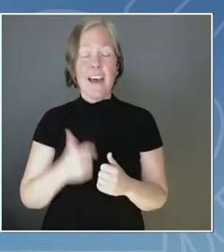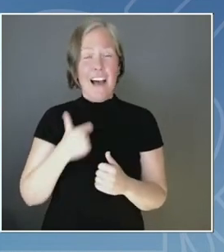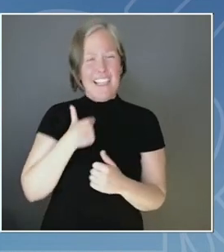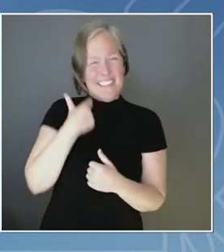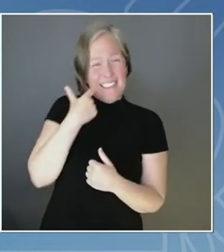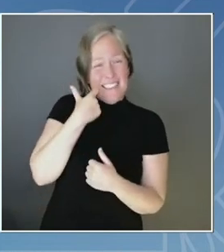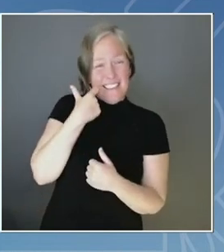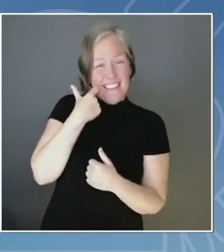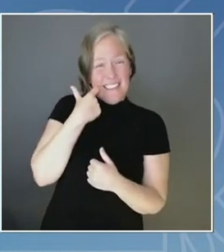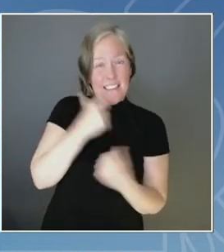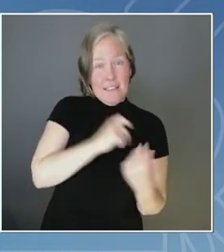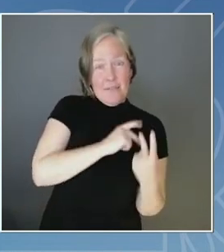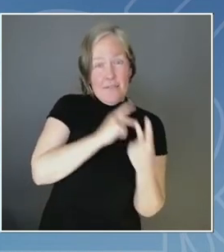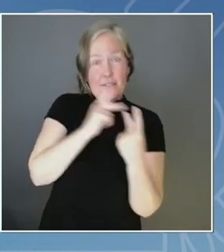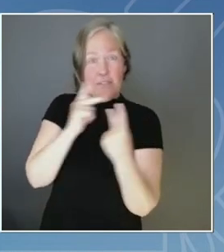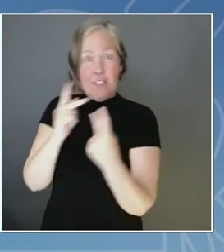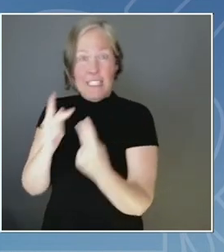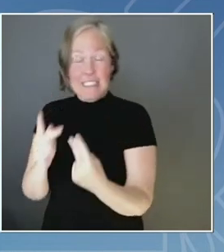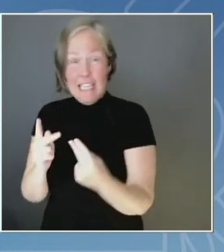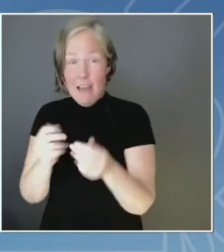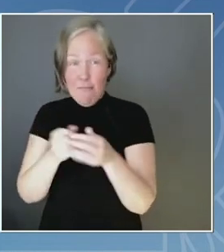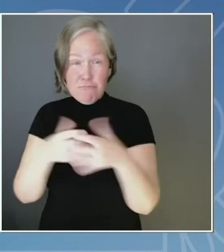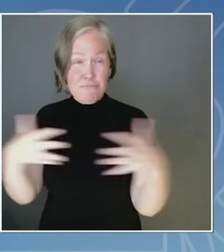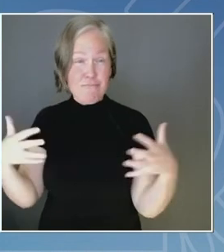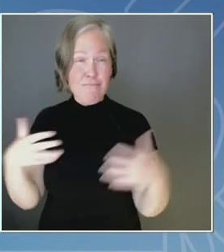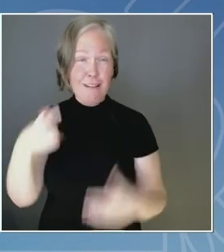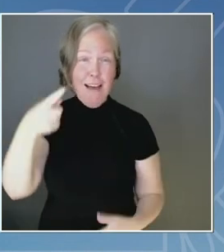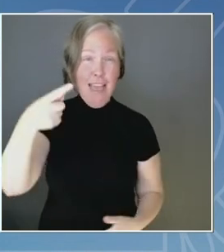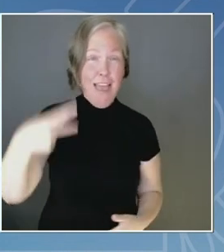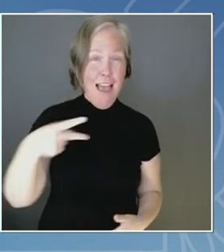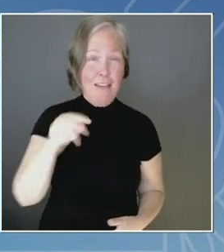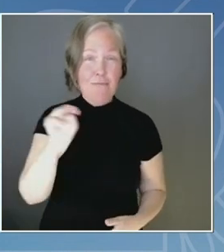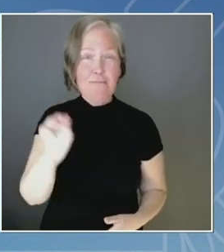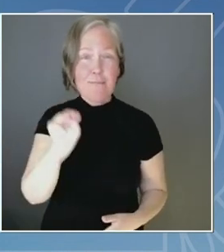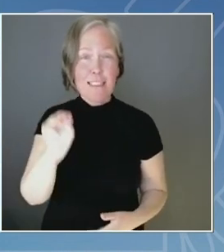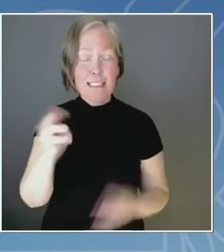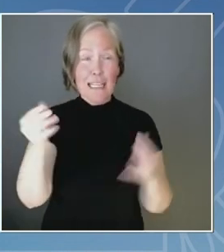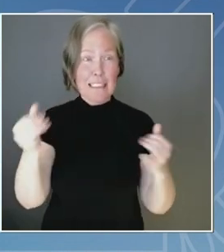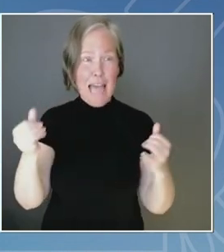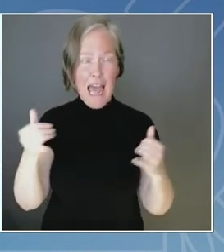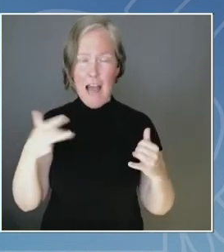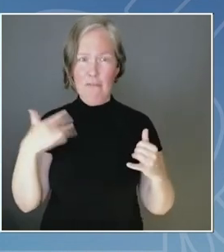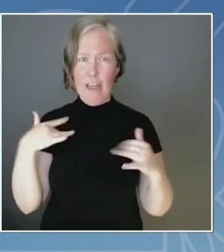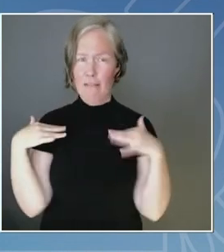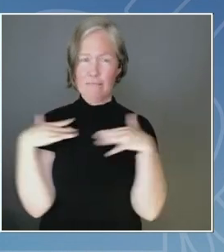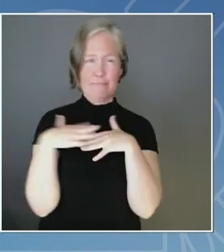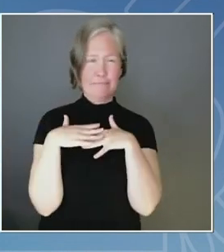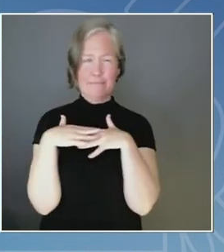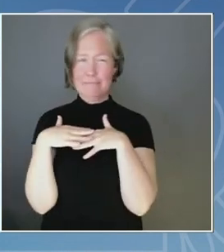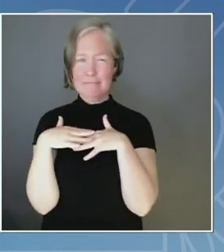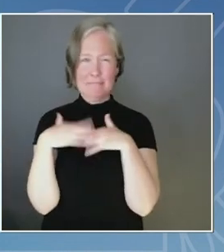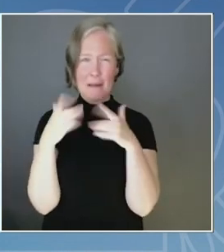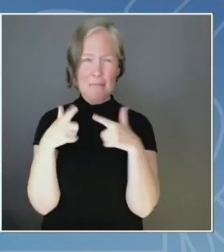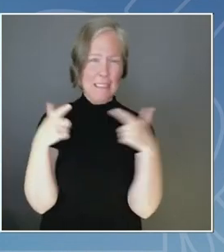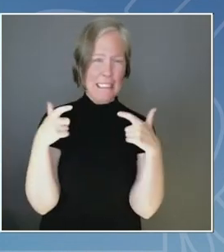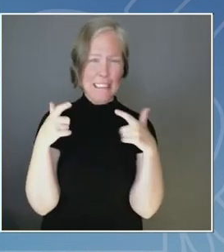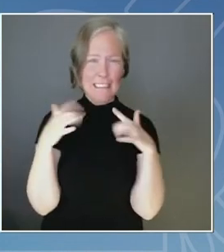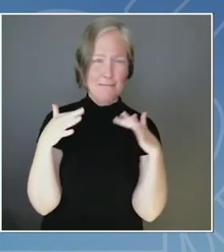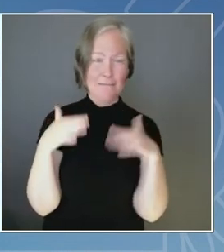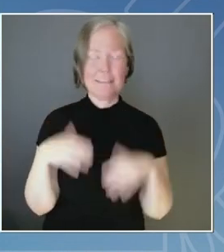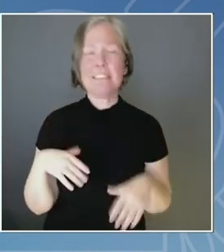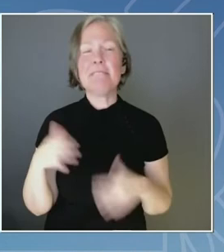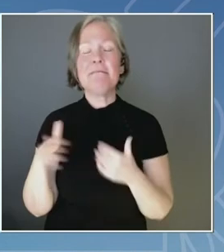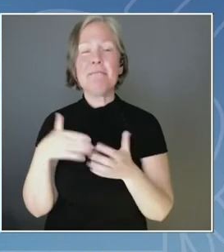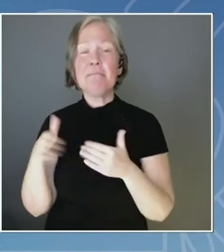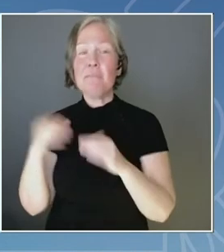back, it was 500,000. It's very big and crowded now. So I moved here